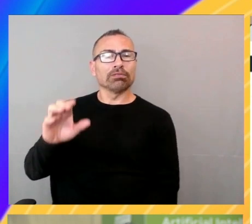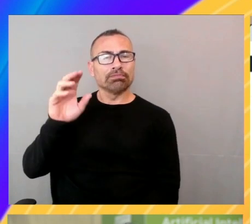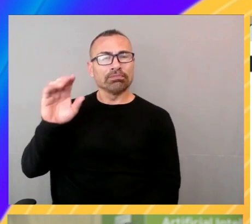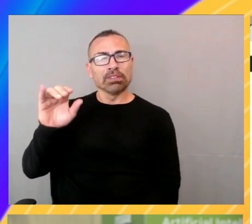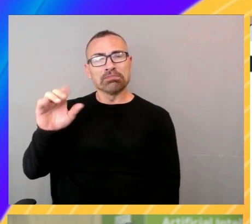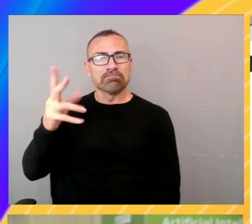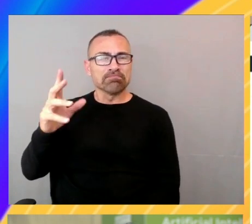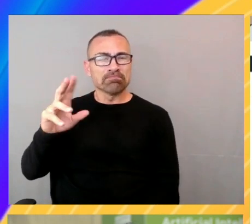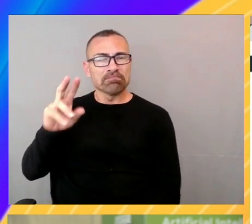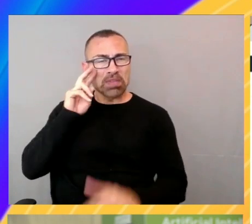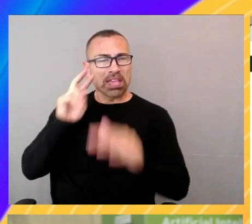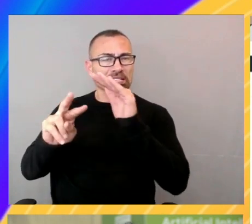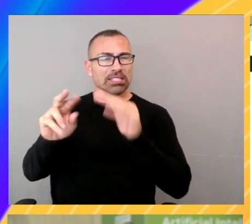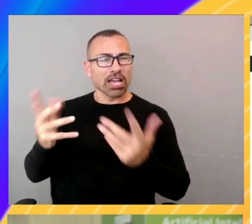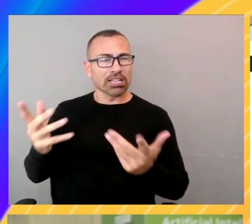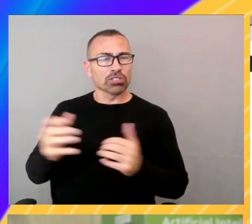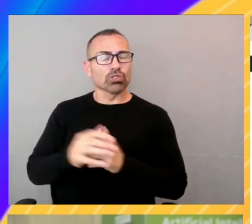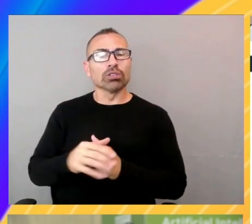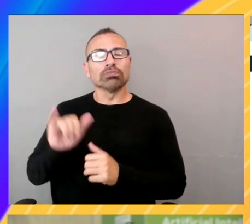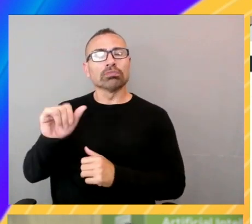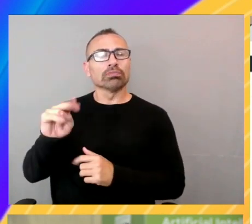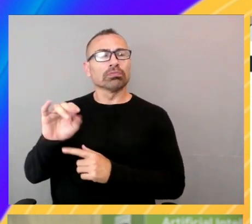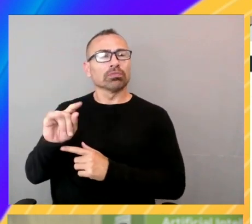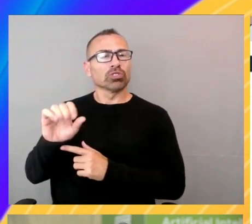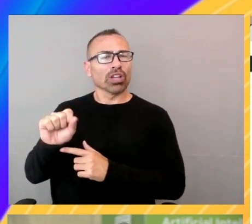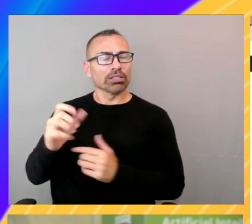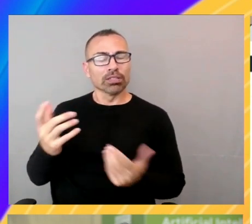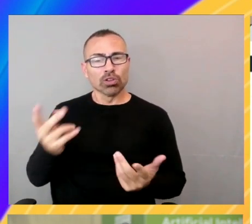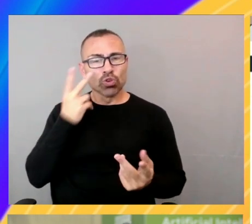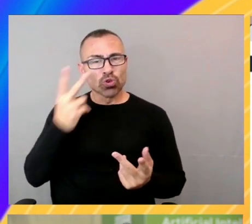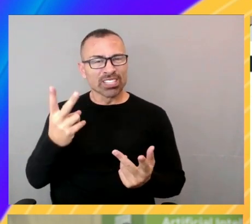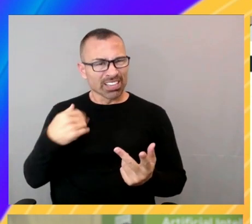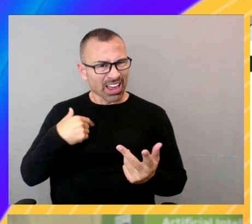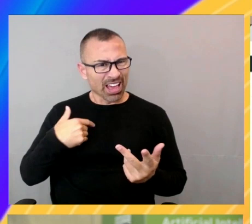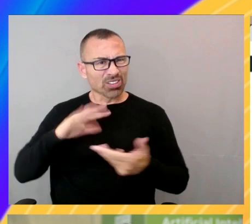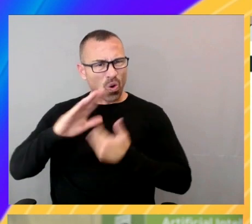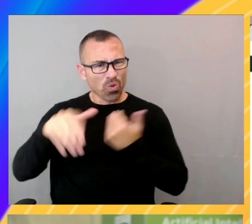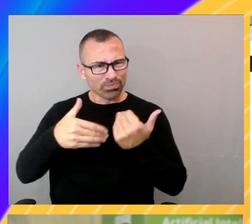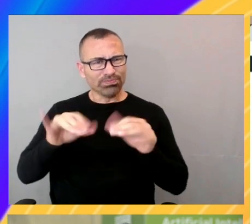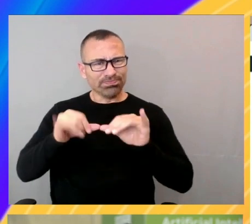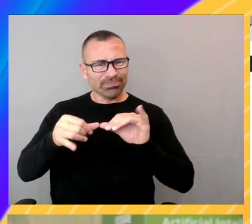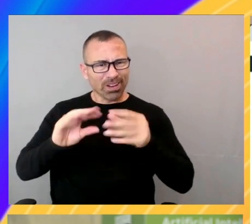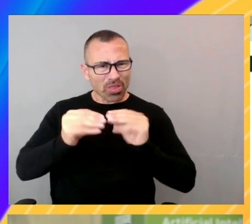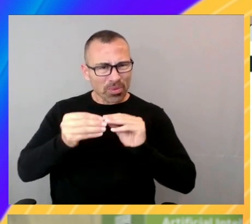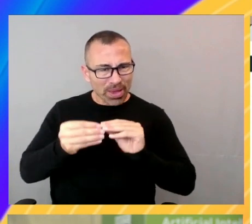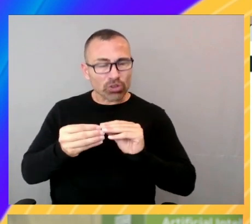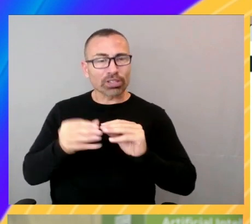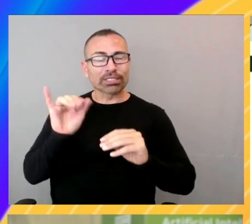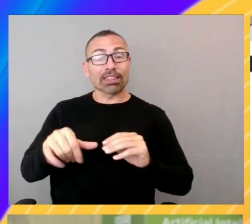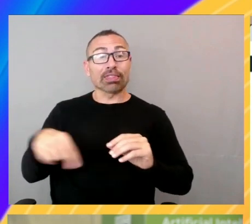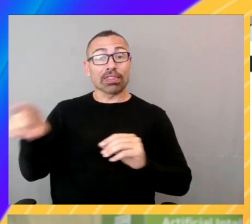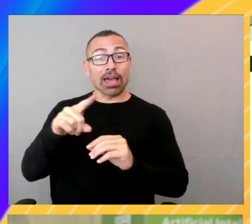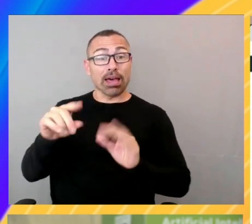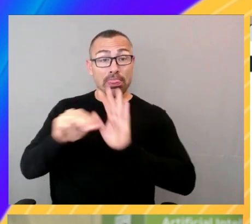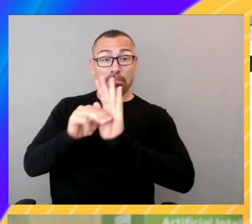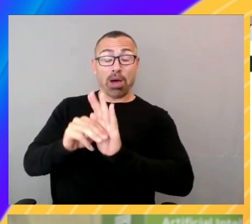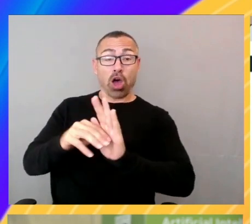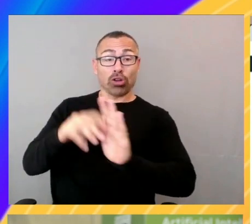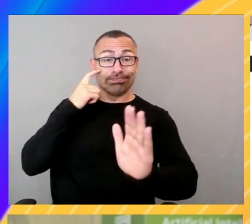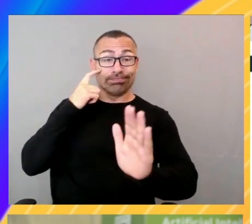the metrics that the model cool. think that it's anomalies. It's a metrics from